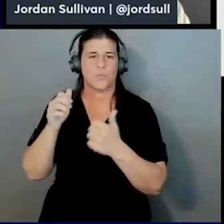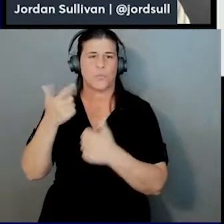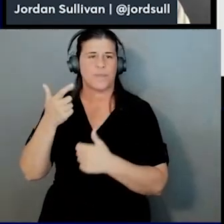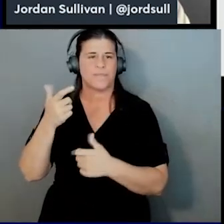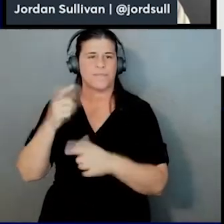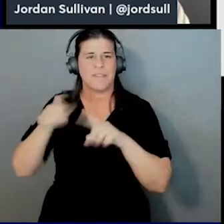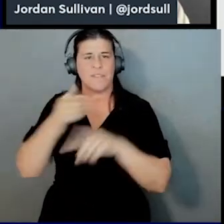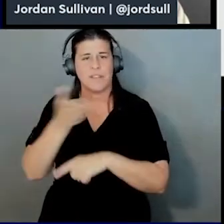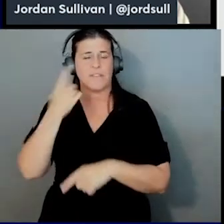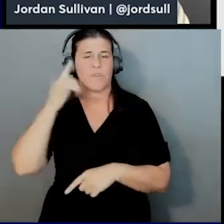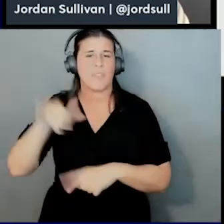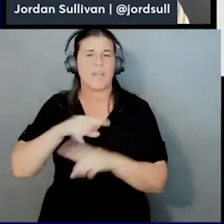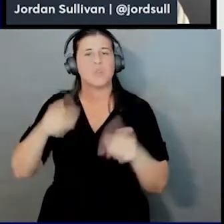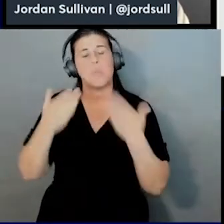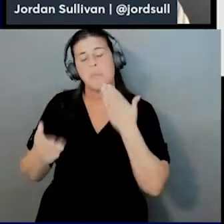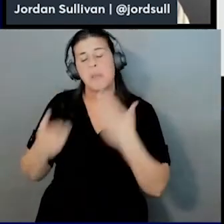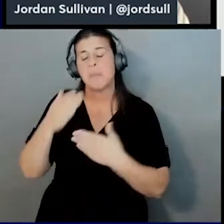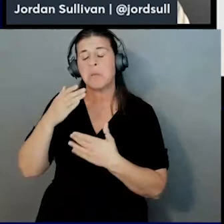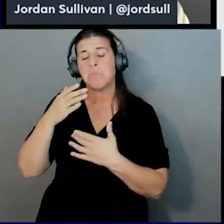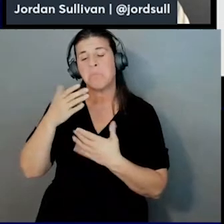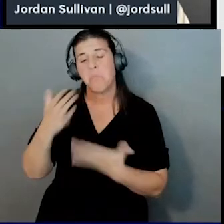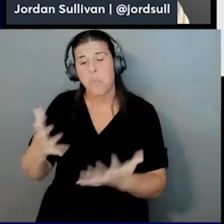you might be interesting to